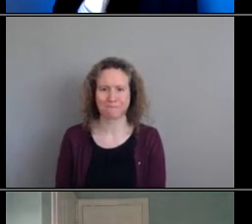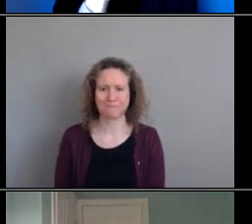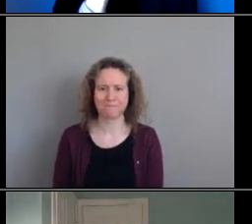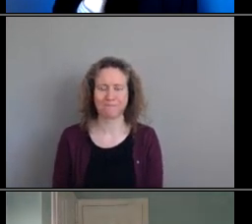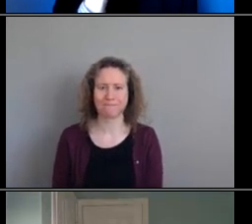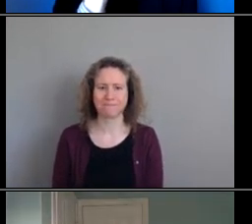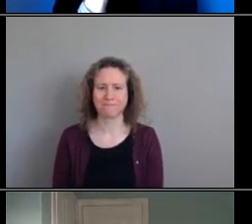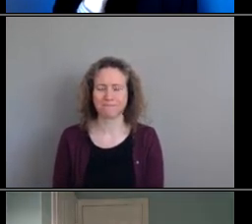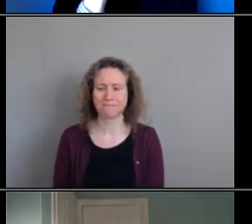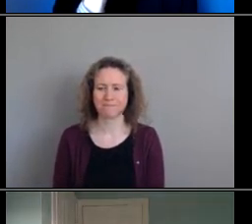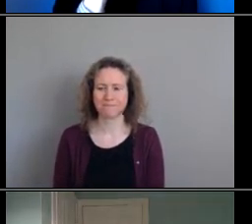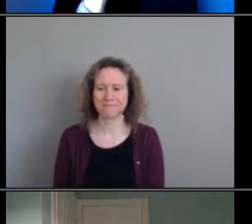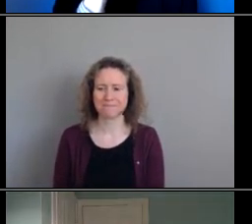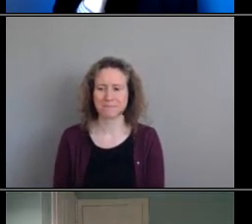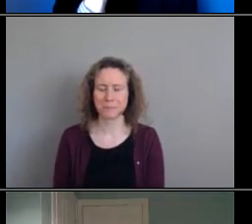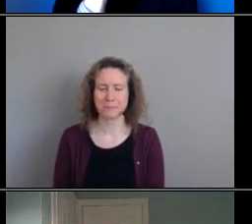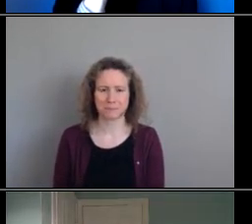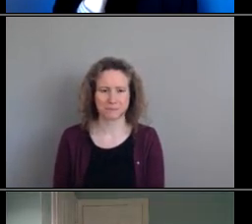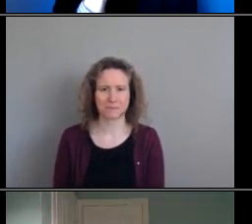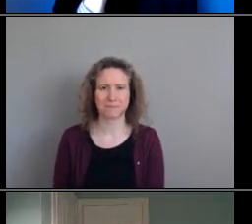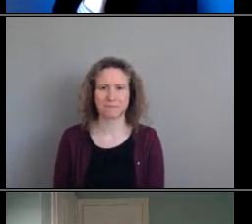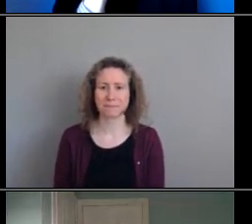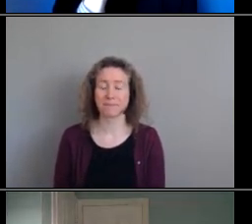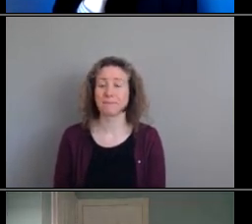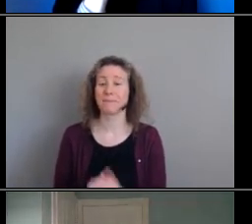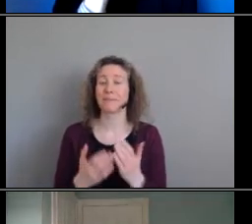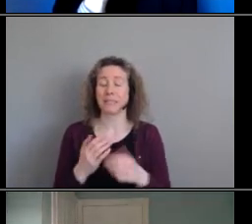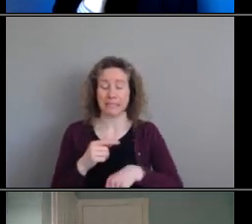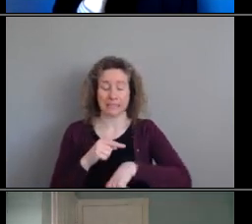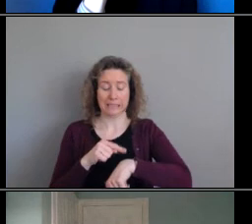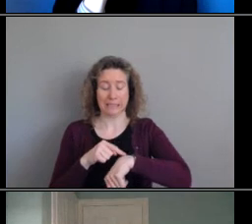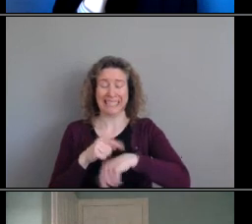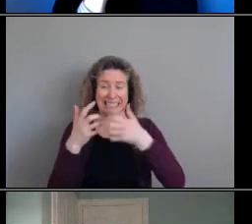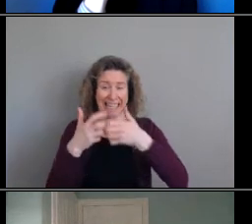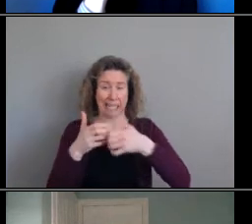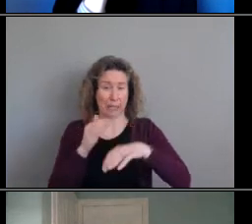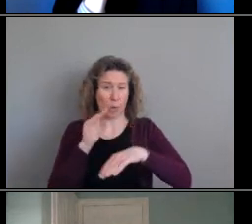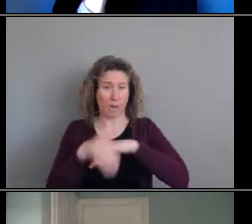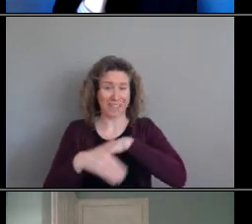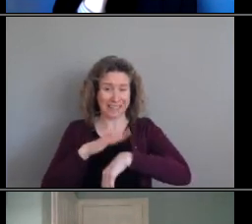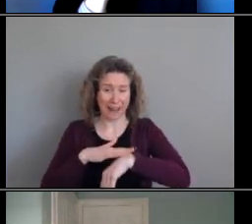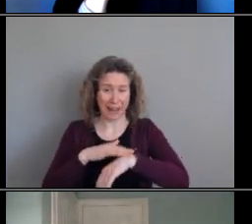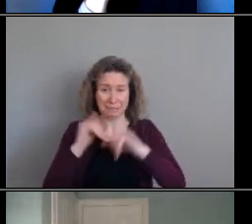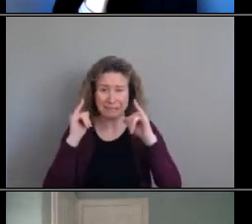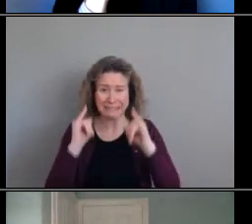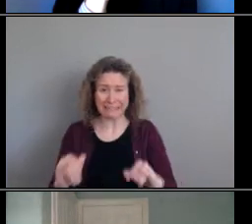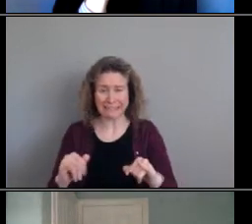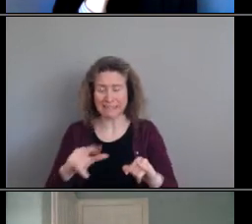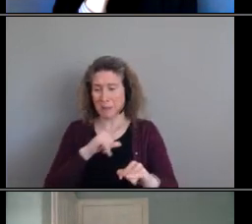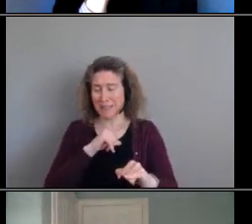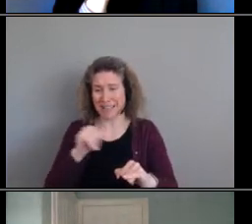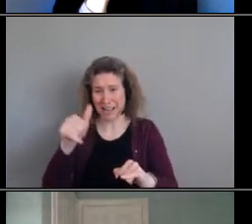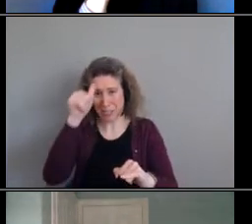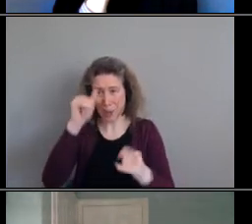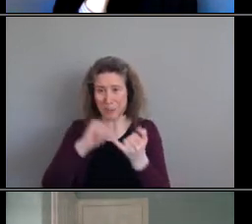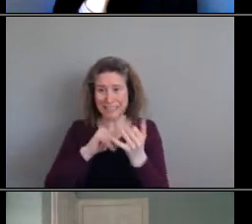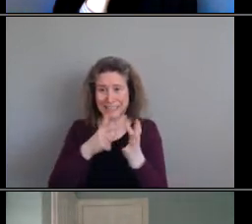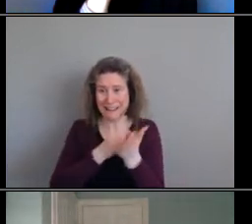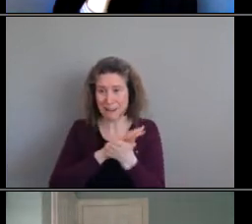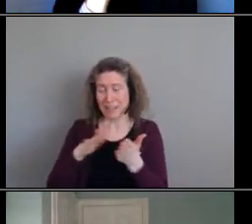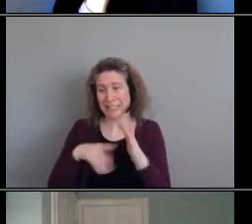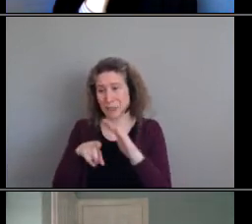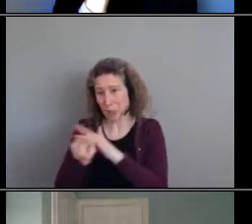absolutely right, Ben. Excellent. We are, in fact, we've technically overrun, which I feel really bad about because I know that Sarah needs to get off. So